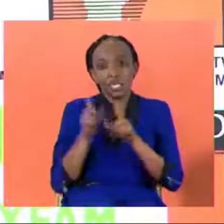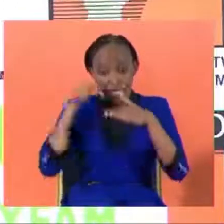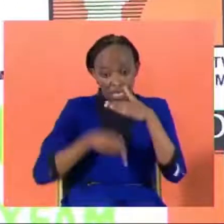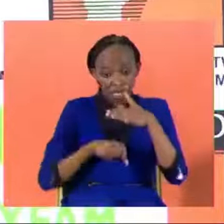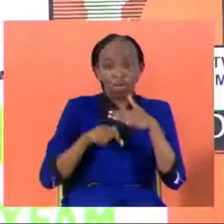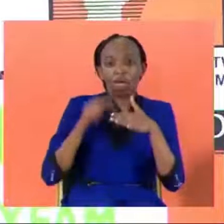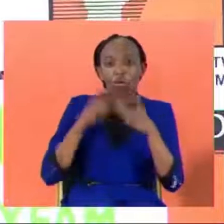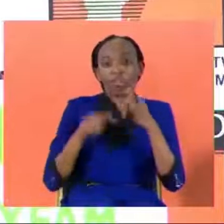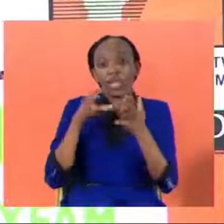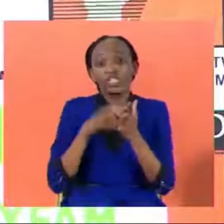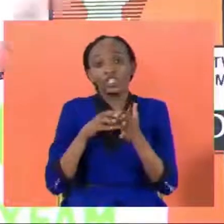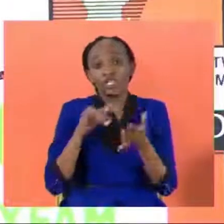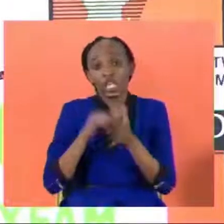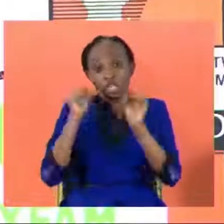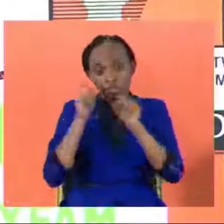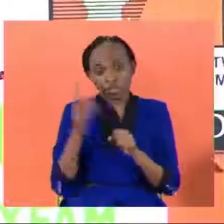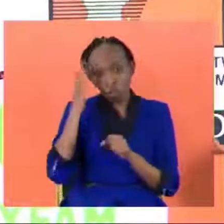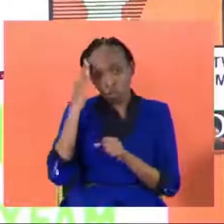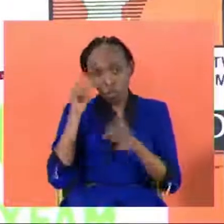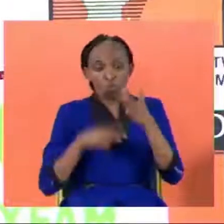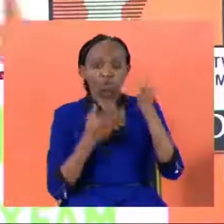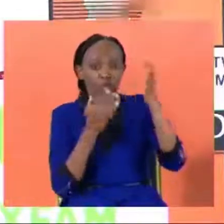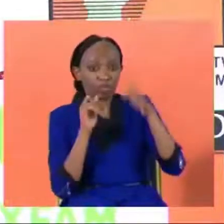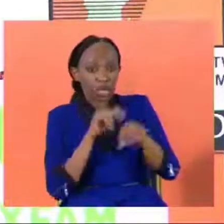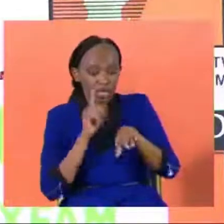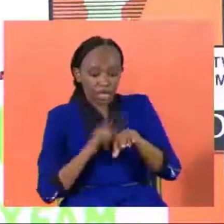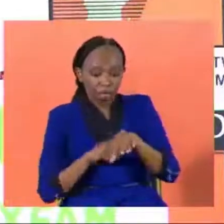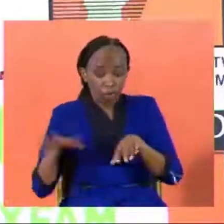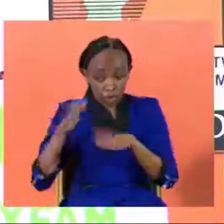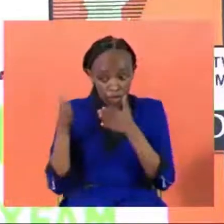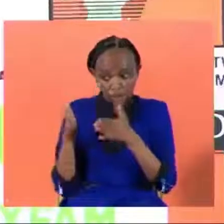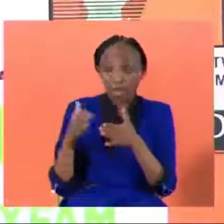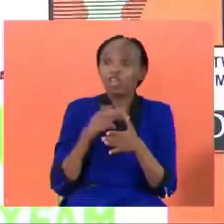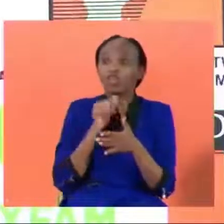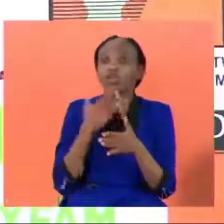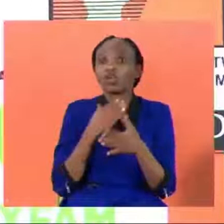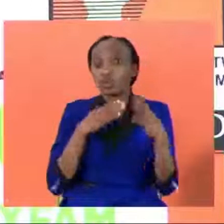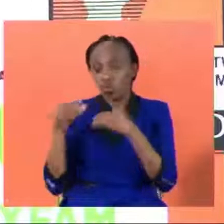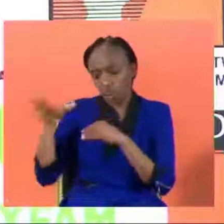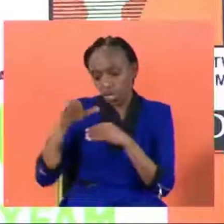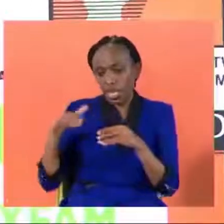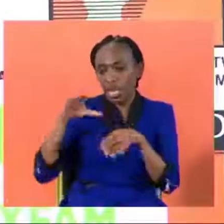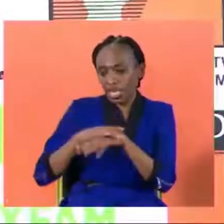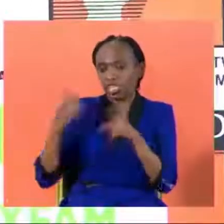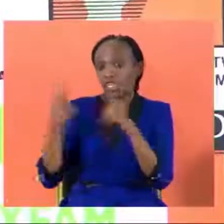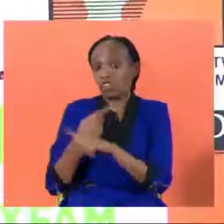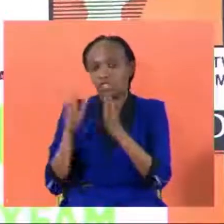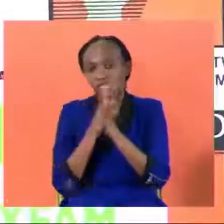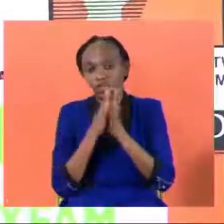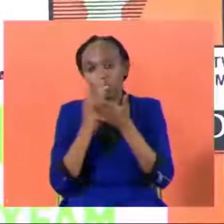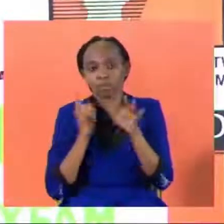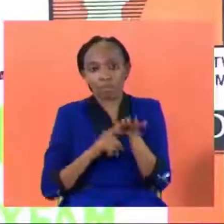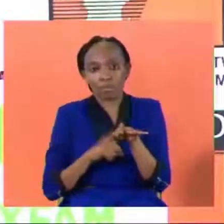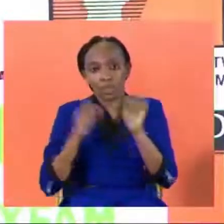issues are, so that I know what to expect when I'm going on location. You don't want to go on location and find that it's a completely different story than what you thought. And sometimes you might